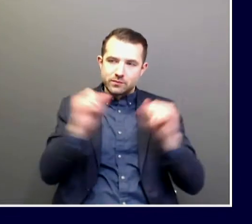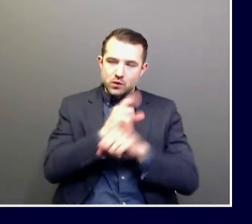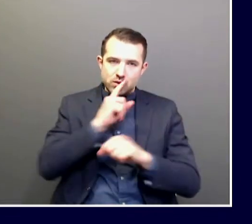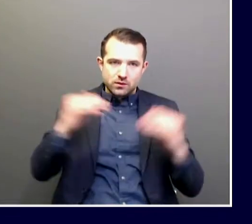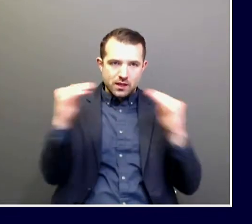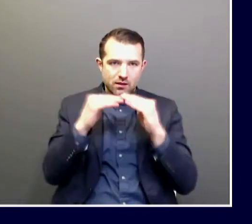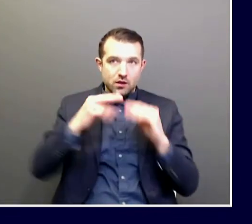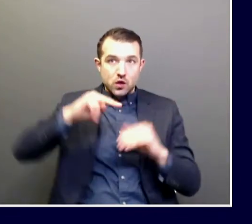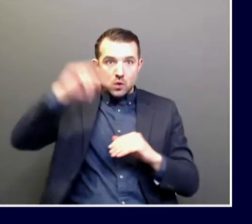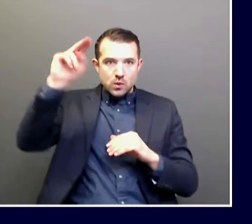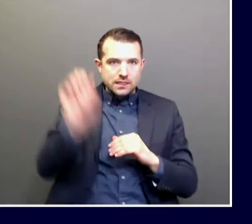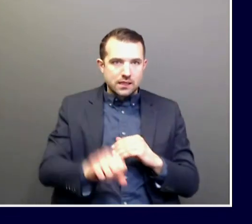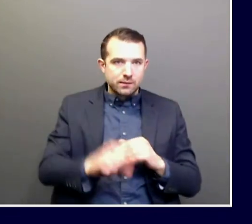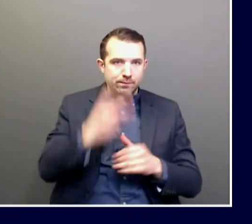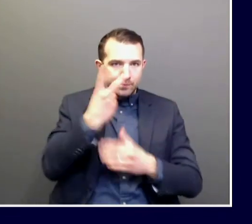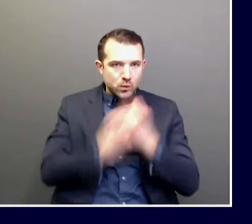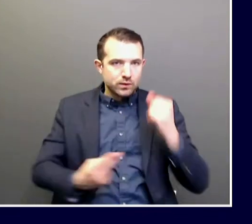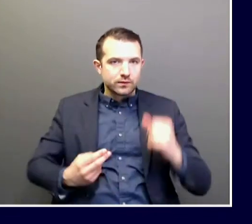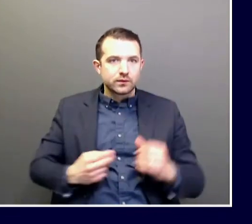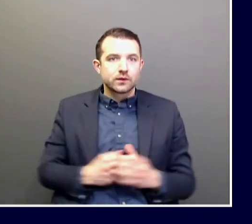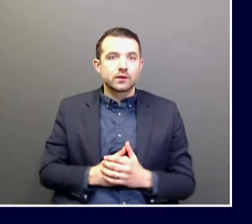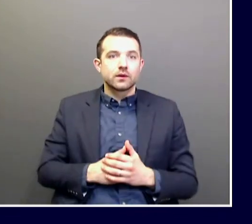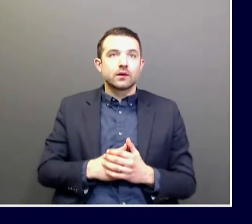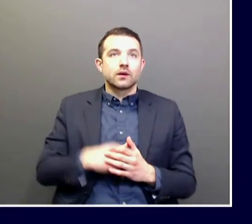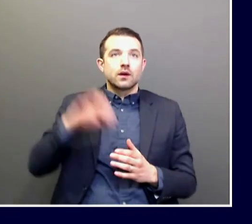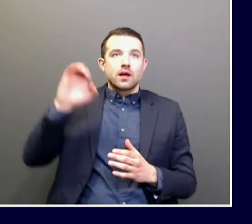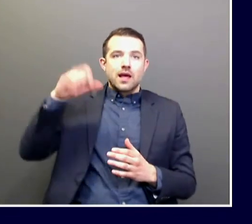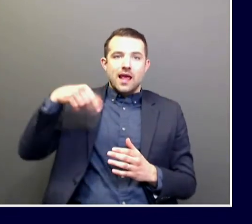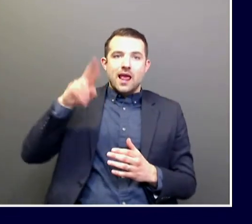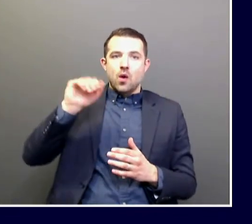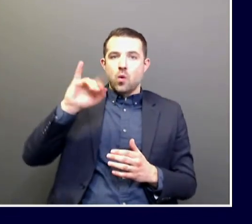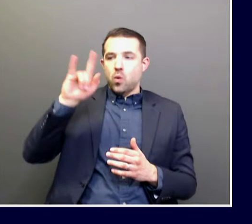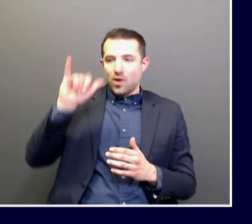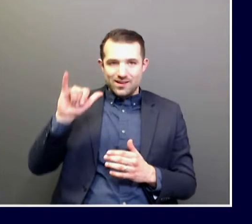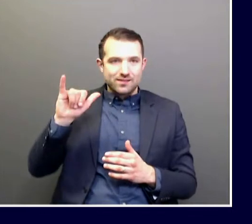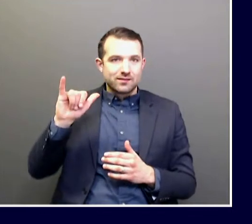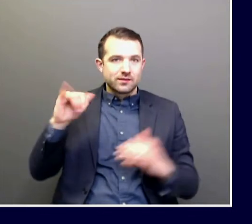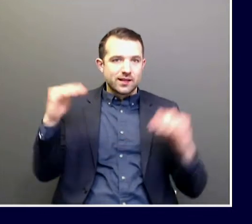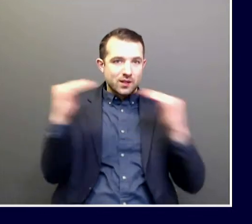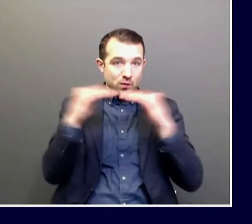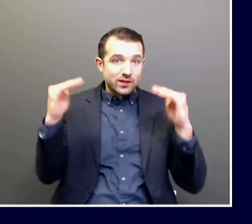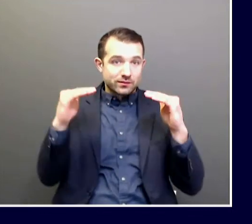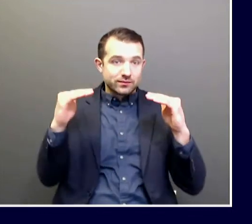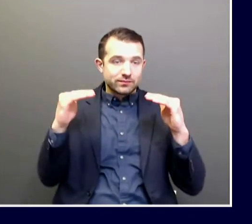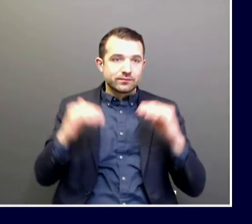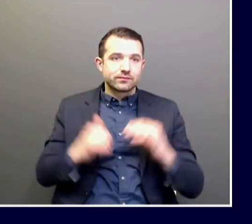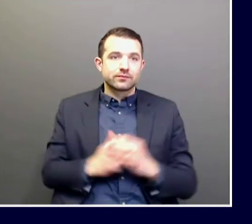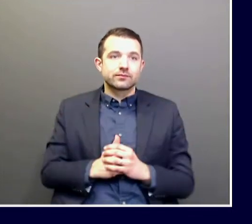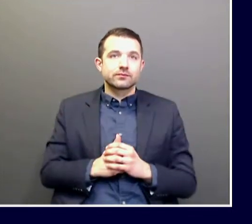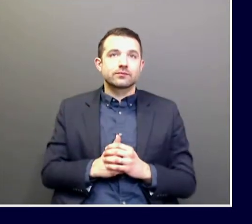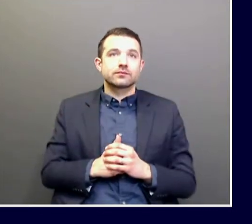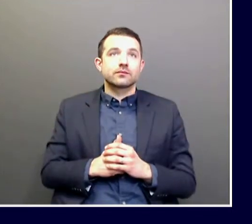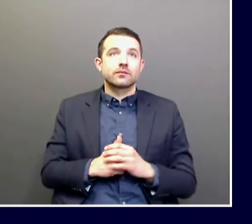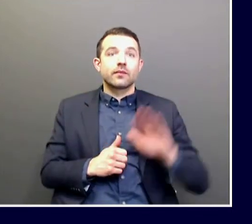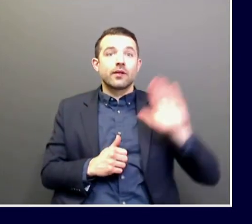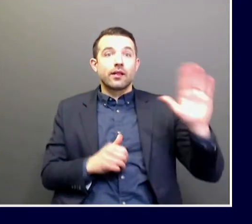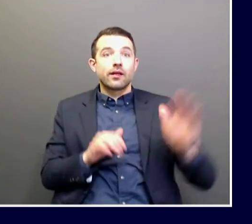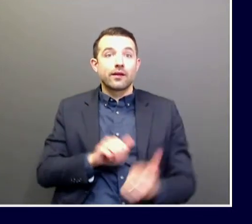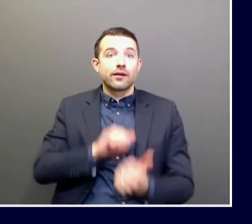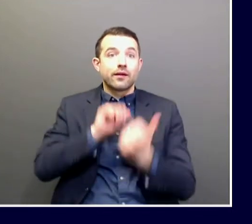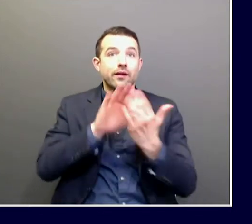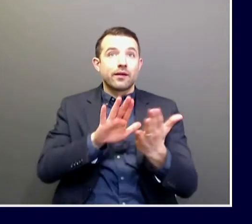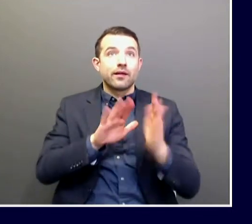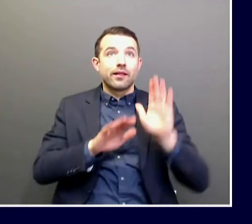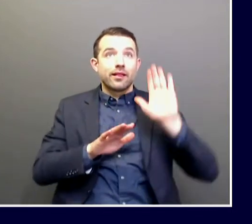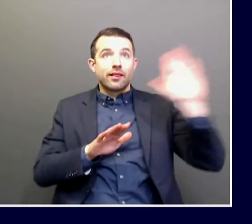hate to say I refer you to the U.S. CDC, but it is their methodology. Those site selection